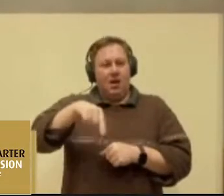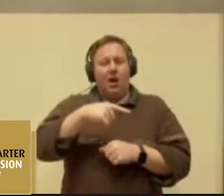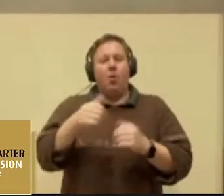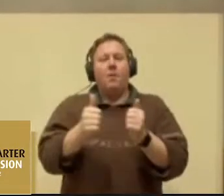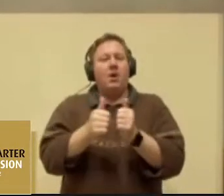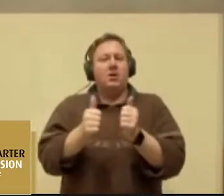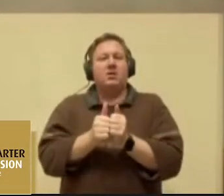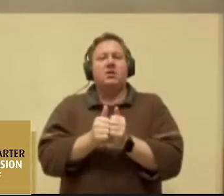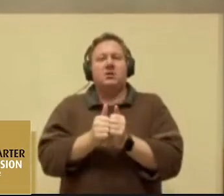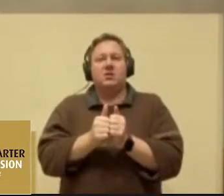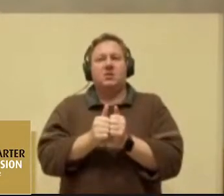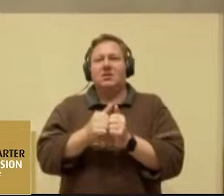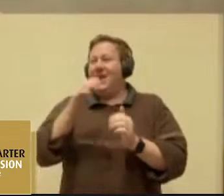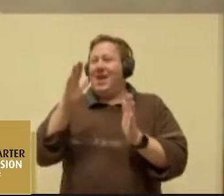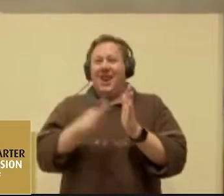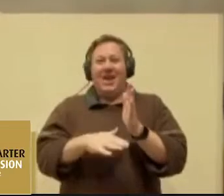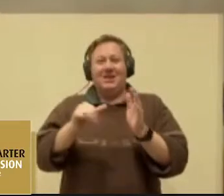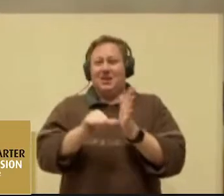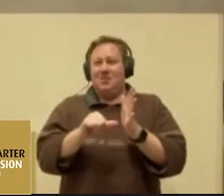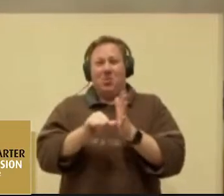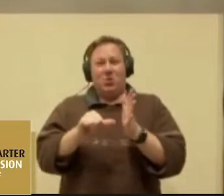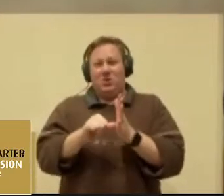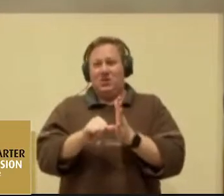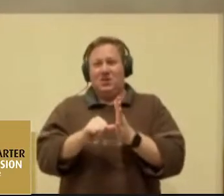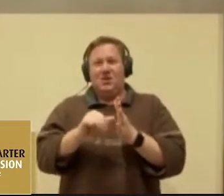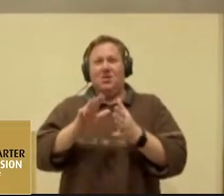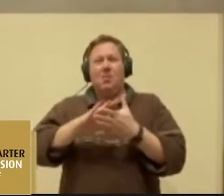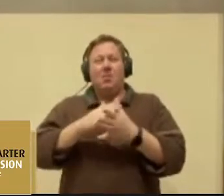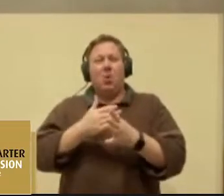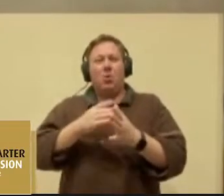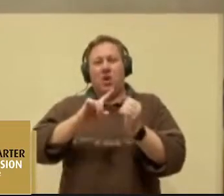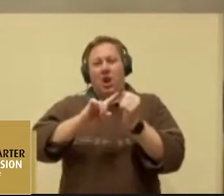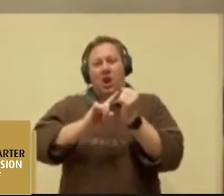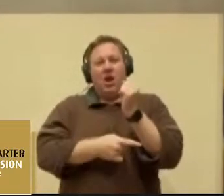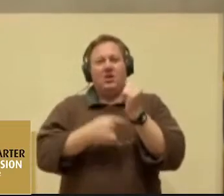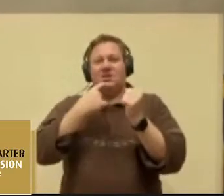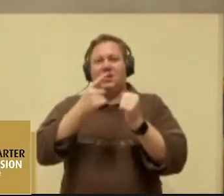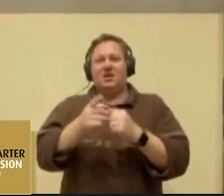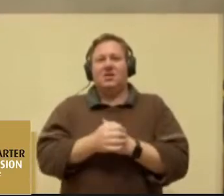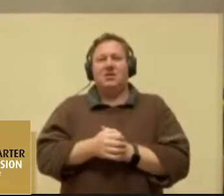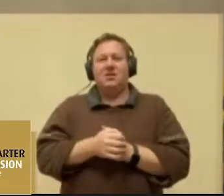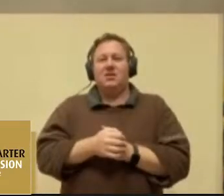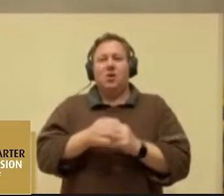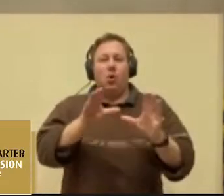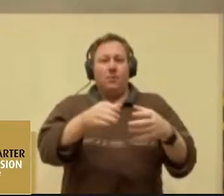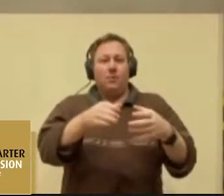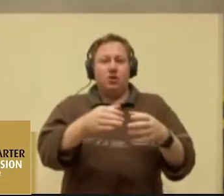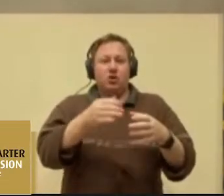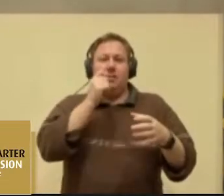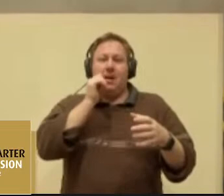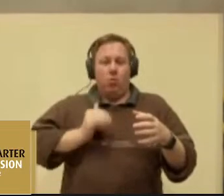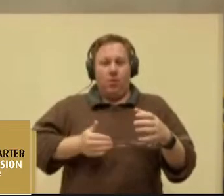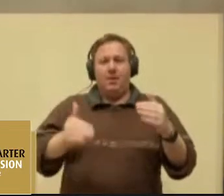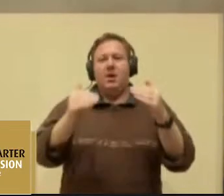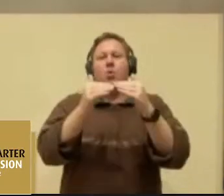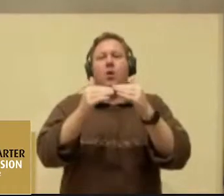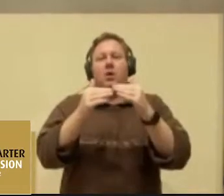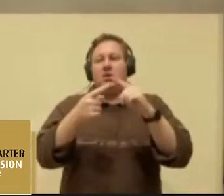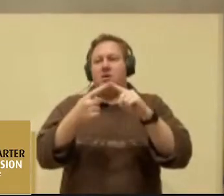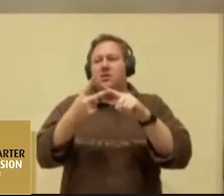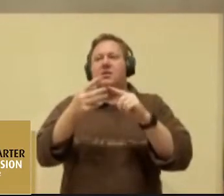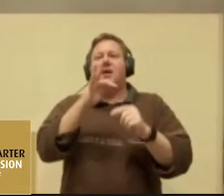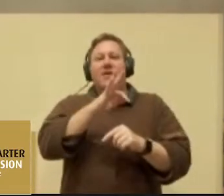you are not less important because we are mentioning you last that is the commission on gender equality as well as the